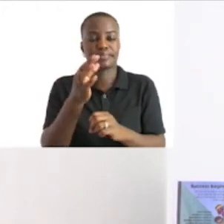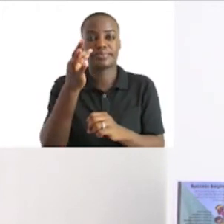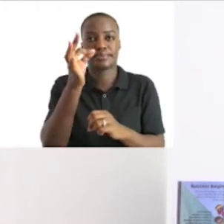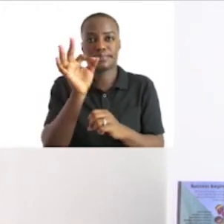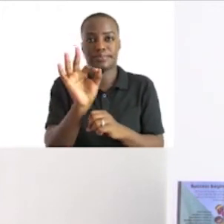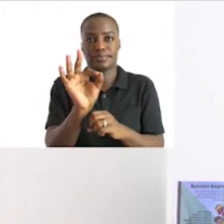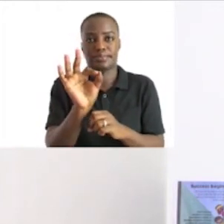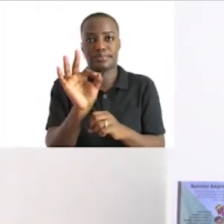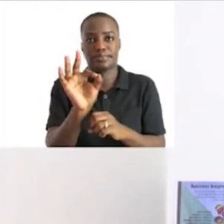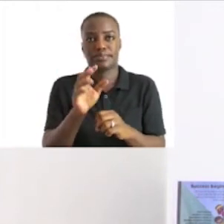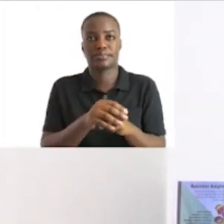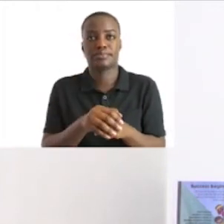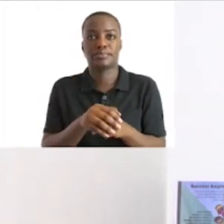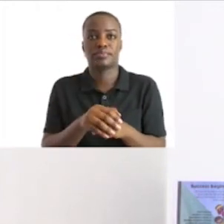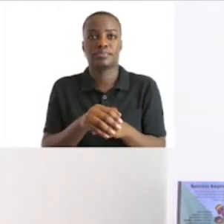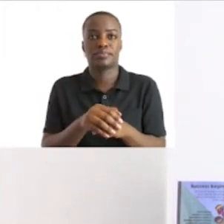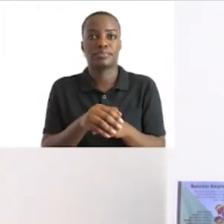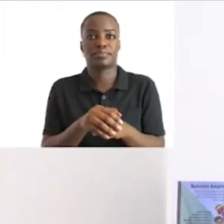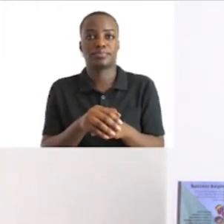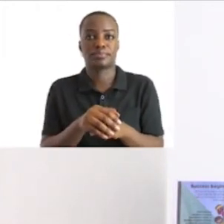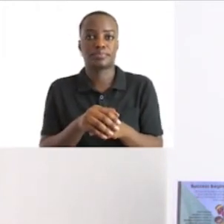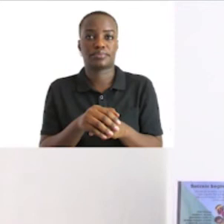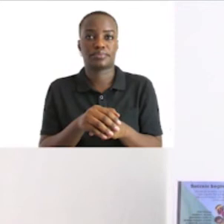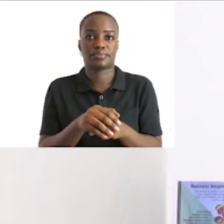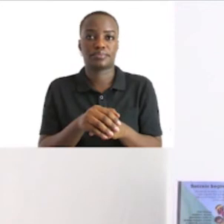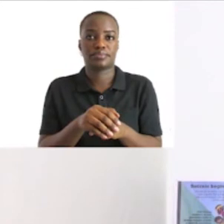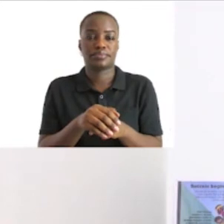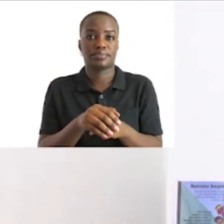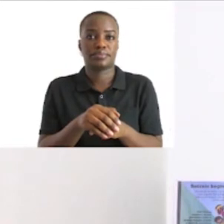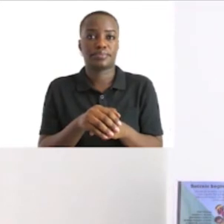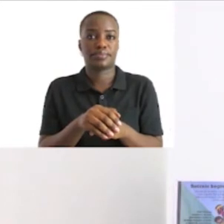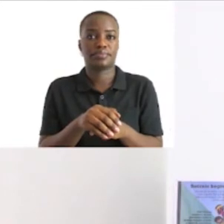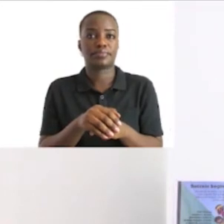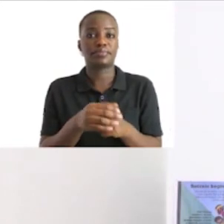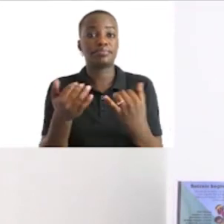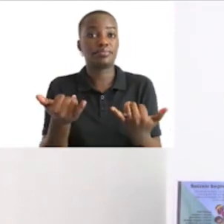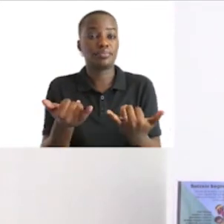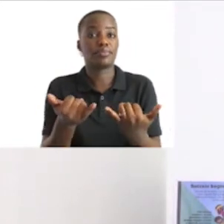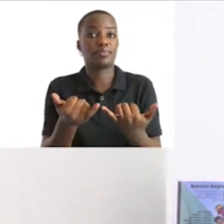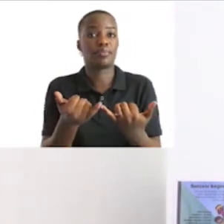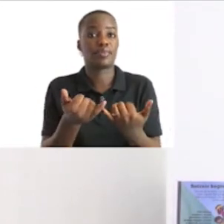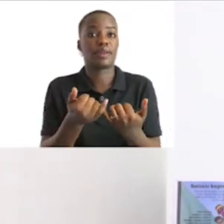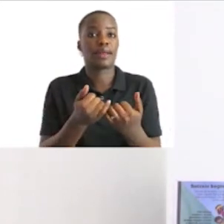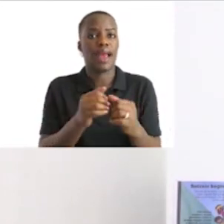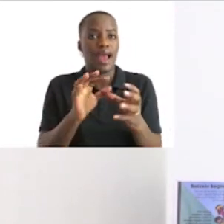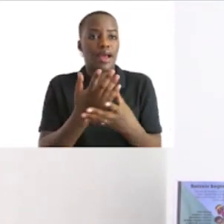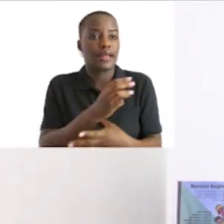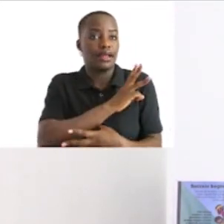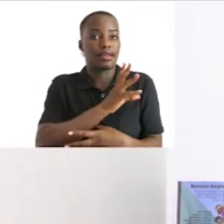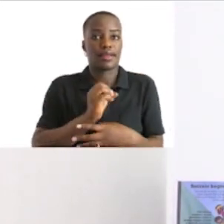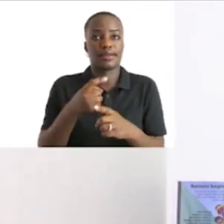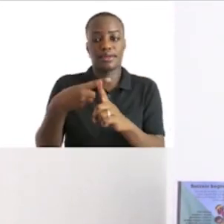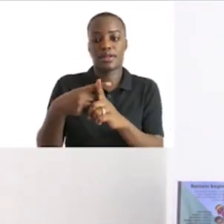So we're going to take our 9 and place it here. Now our sum reads